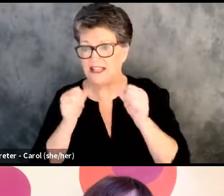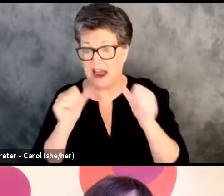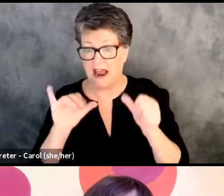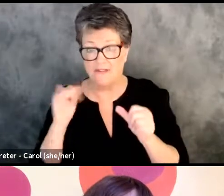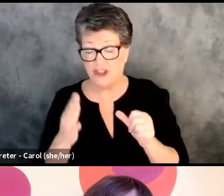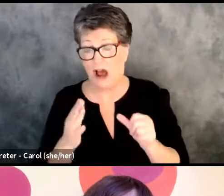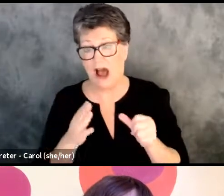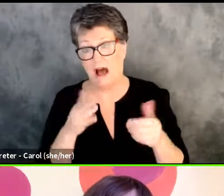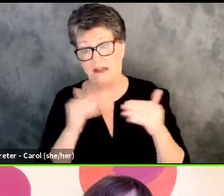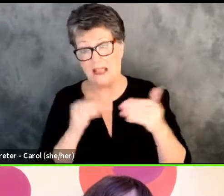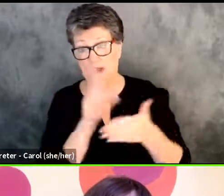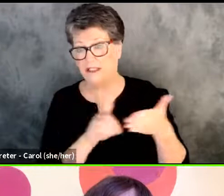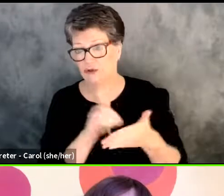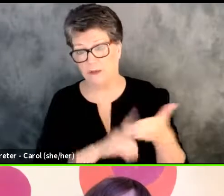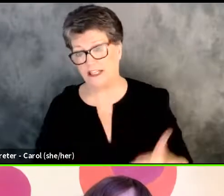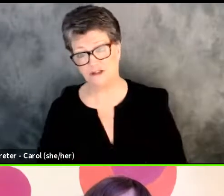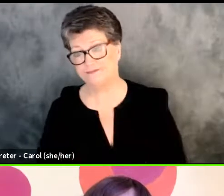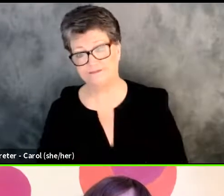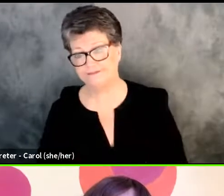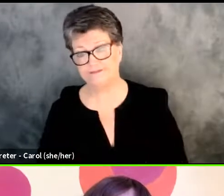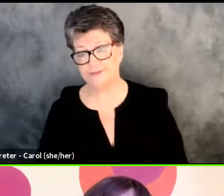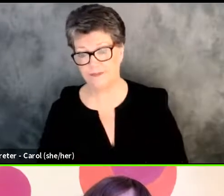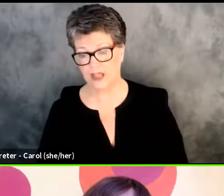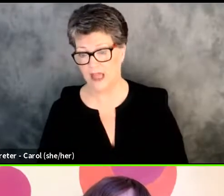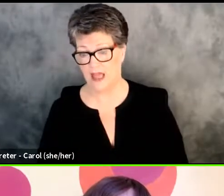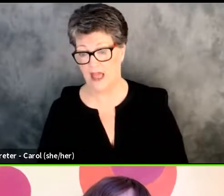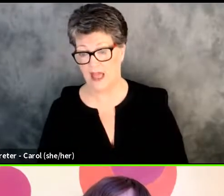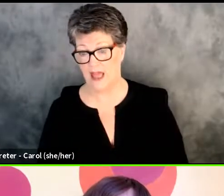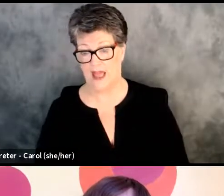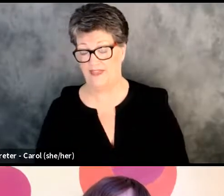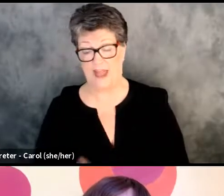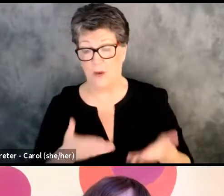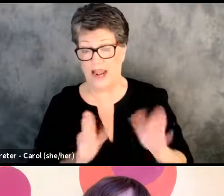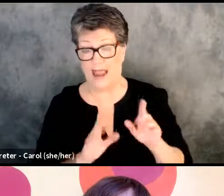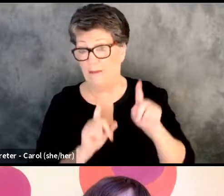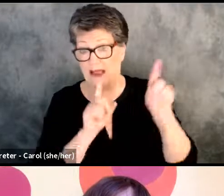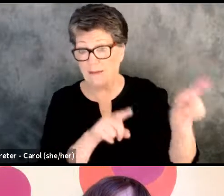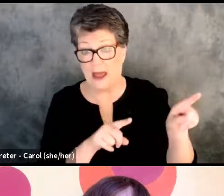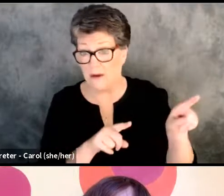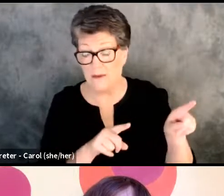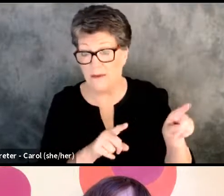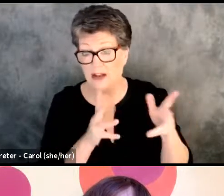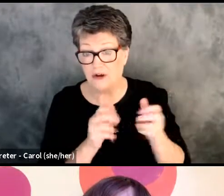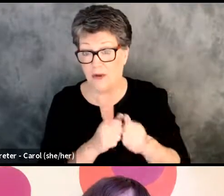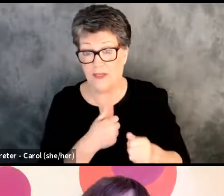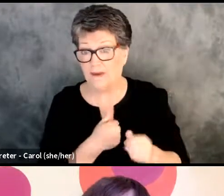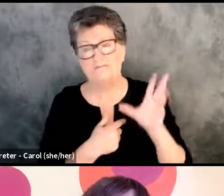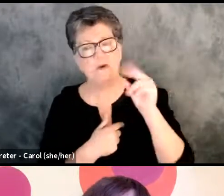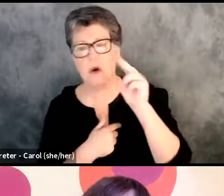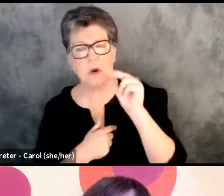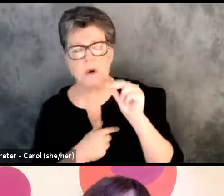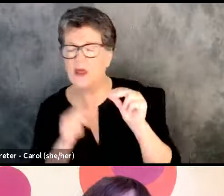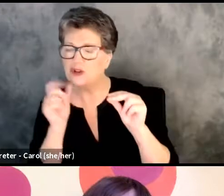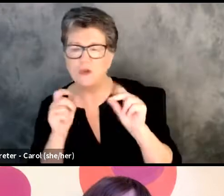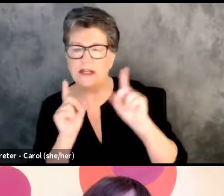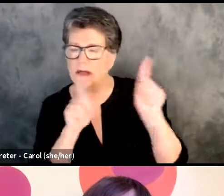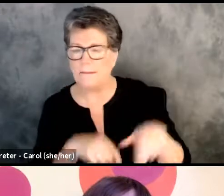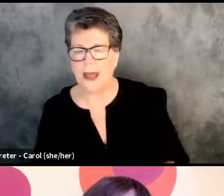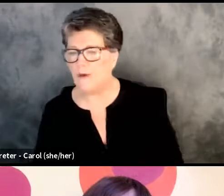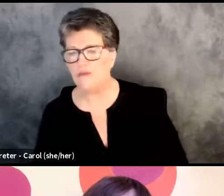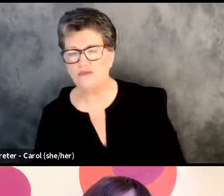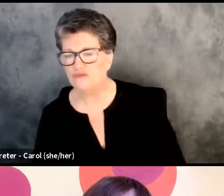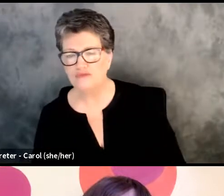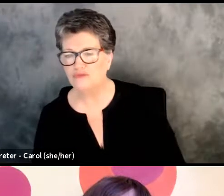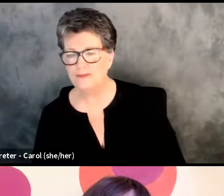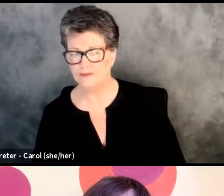as discrimination. They would, I said, let me come down and talk with you. And they said, no, there was no need for me to come down. So